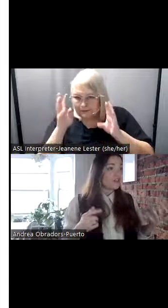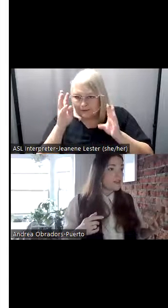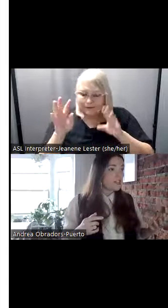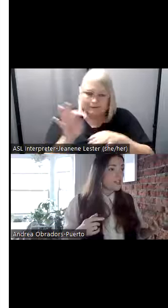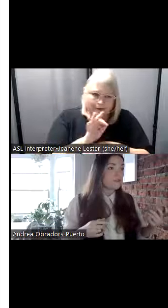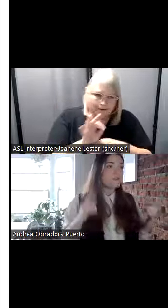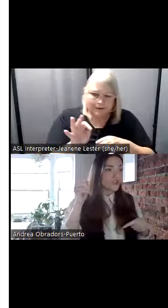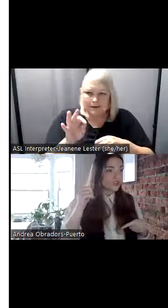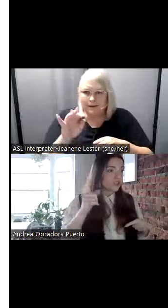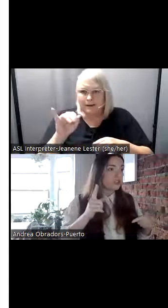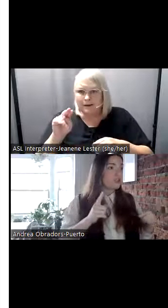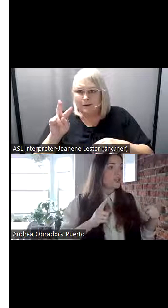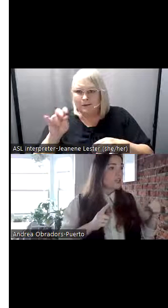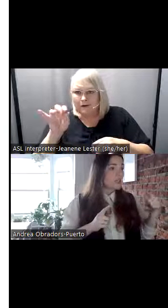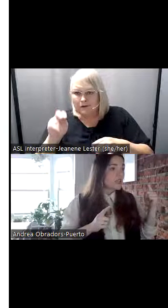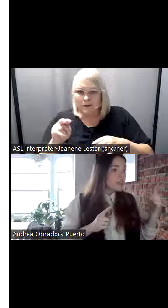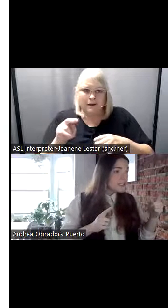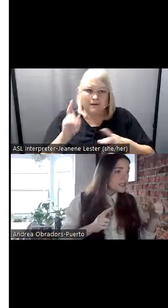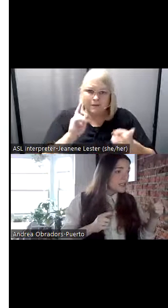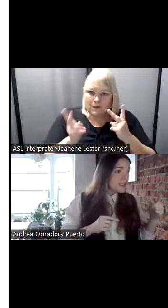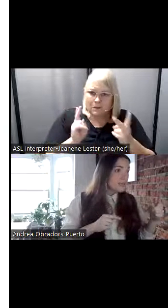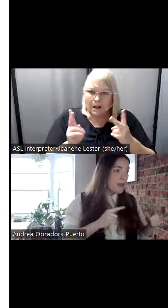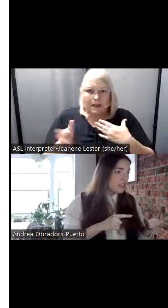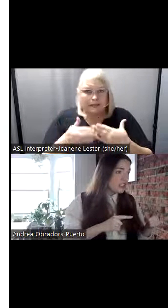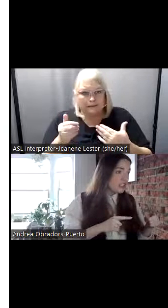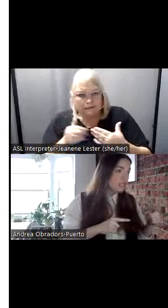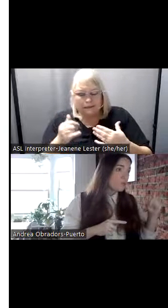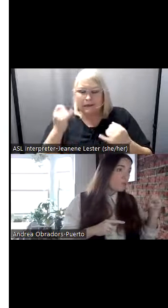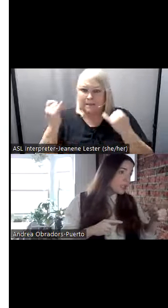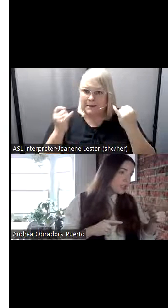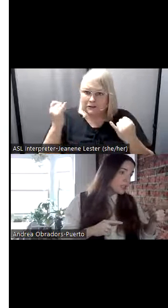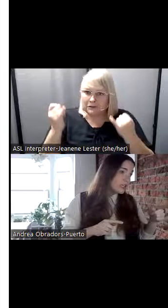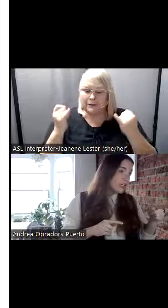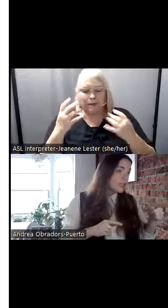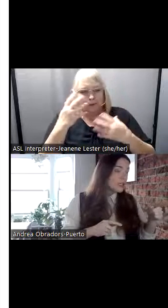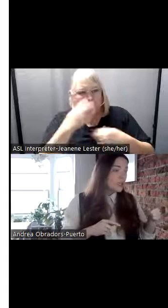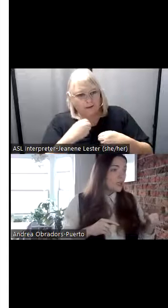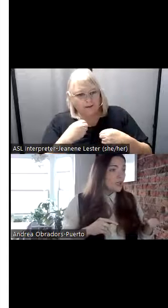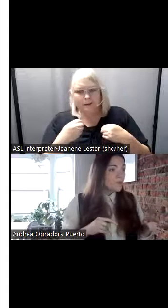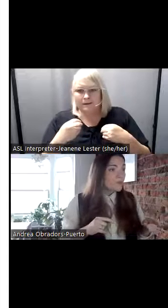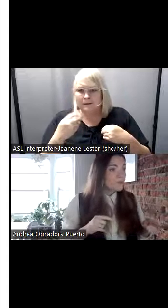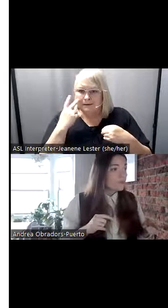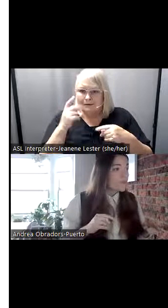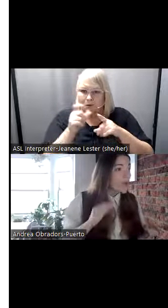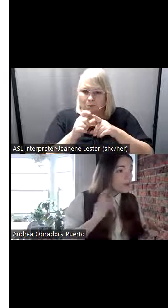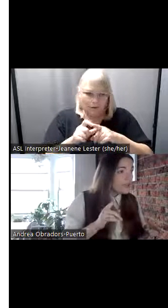function, innovation, visual, easy, imagine, beauty,